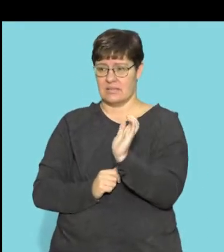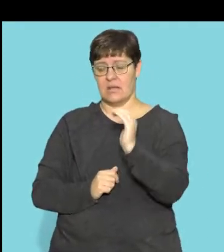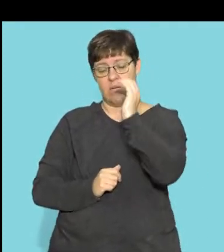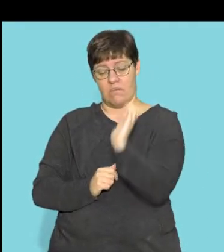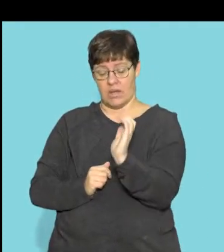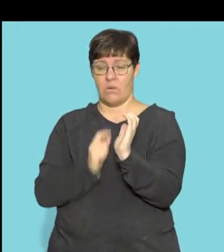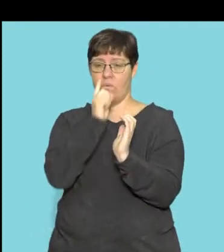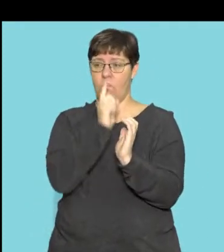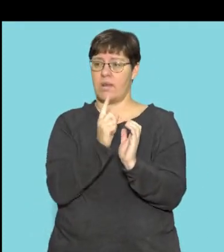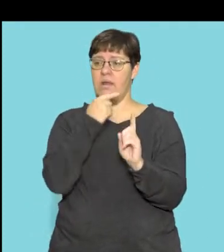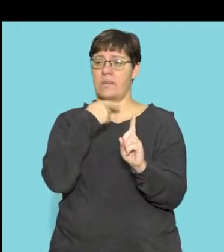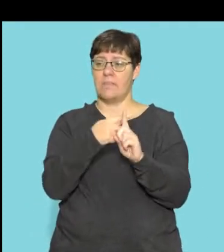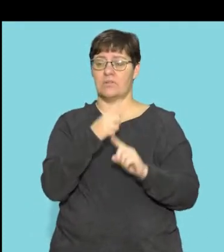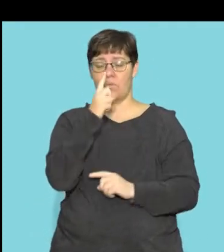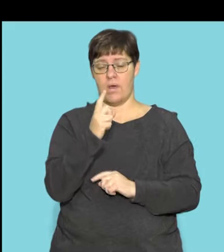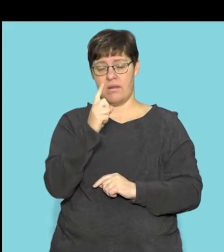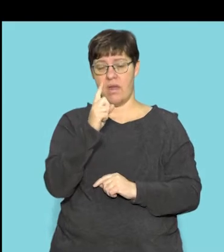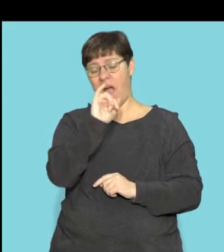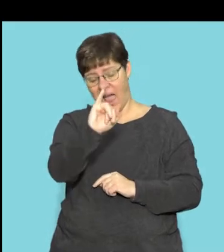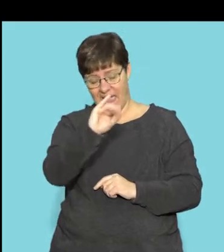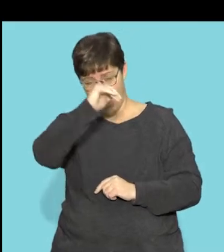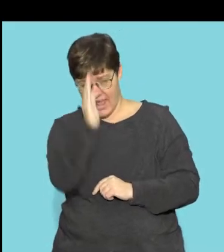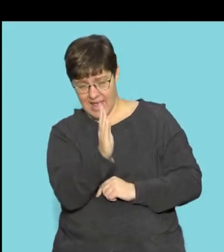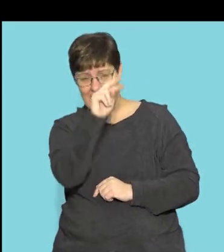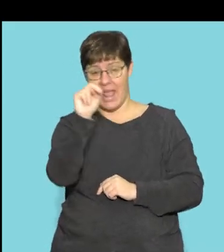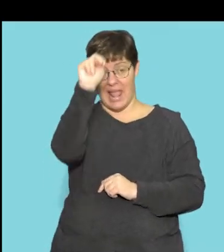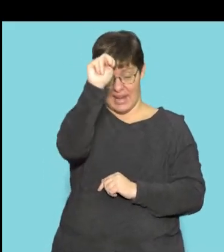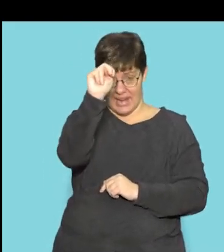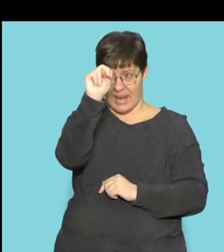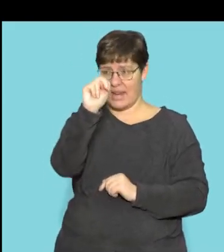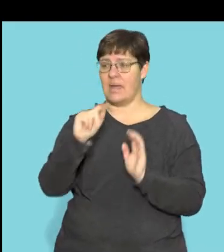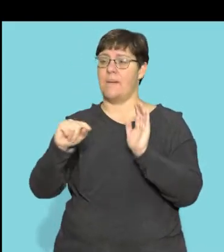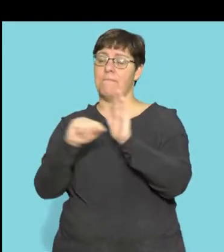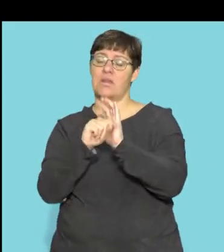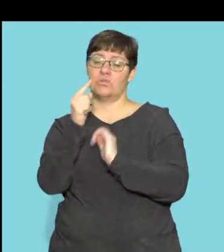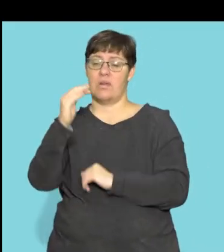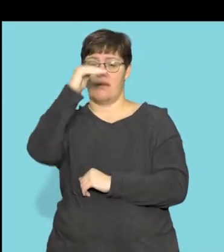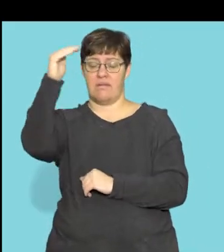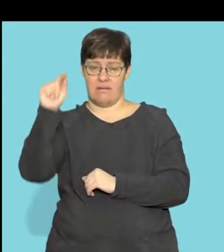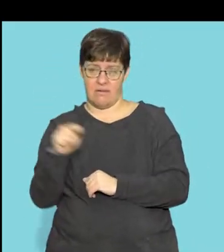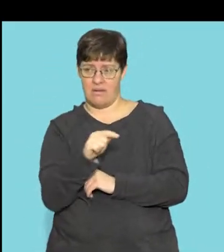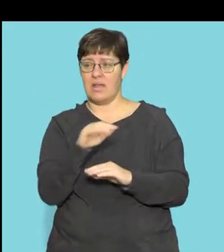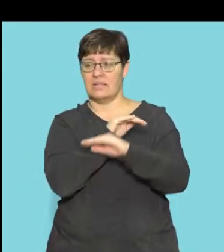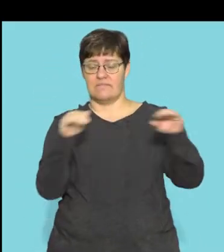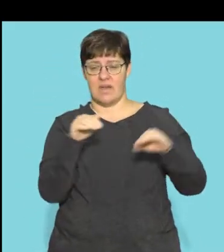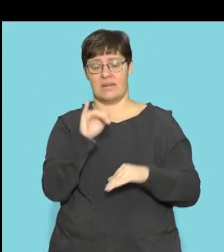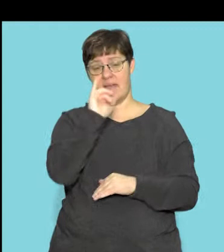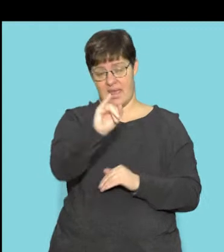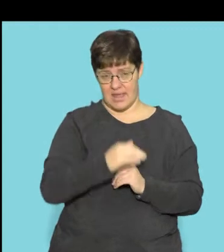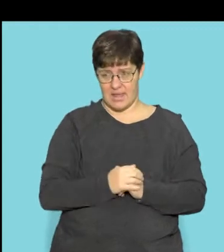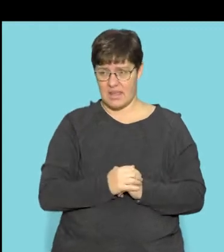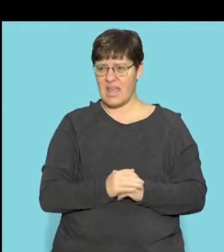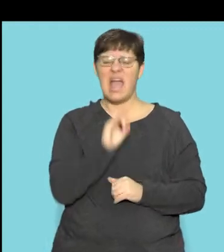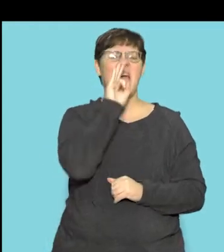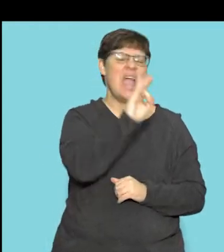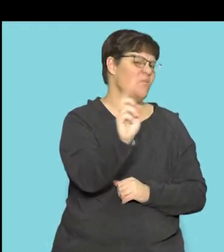another bracket, 1 plus I, all to the exponent of n minus 1 divided by I, where the F is